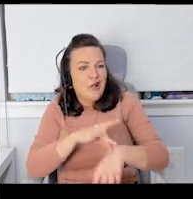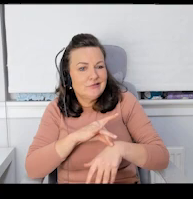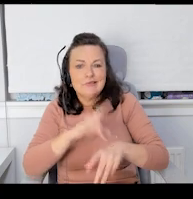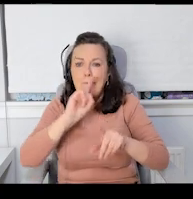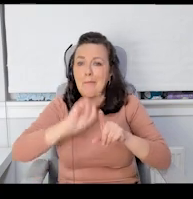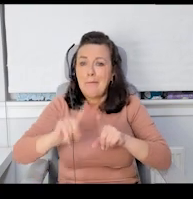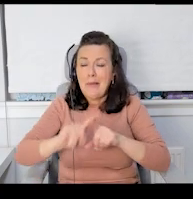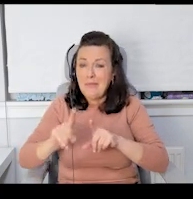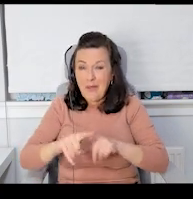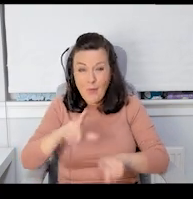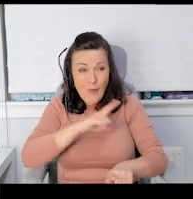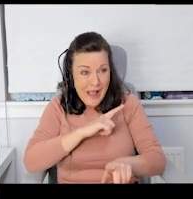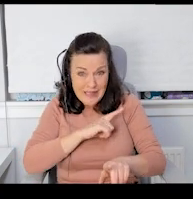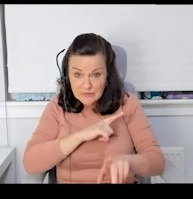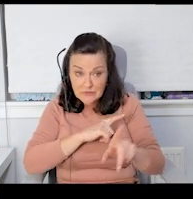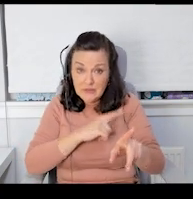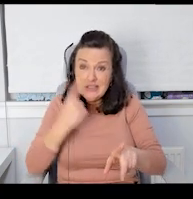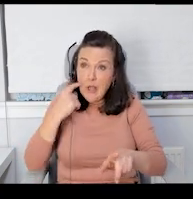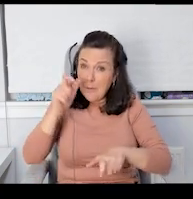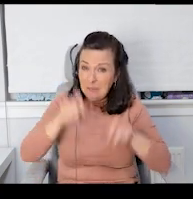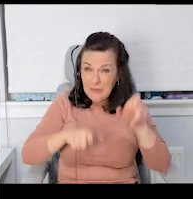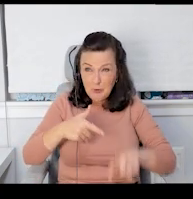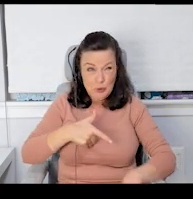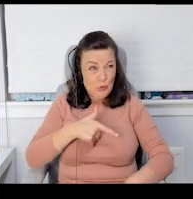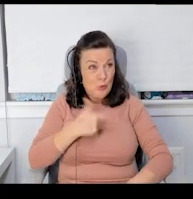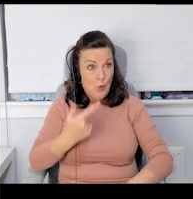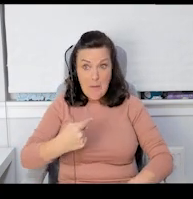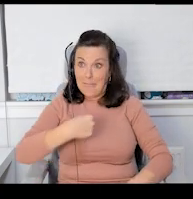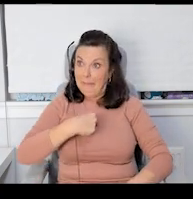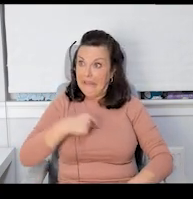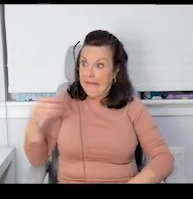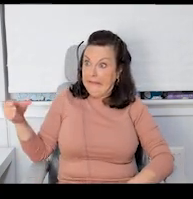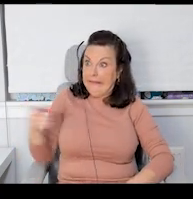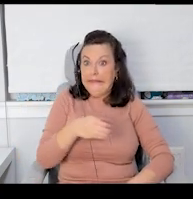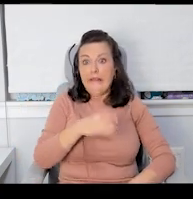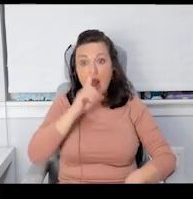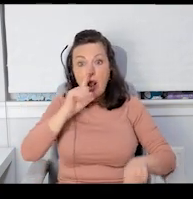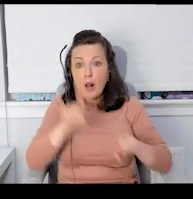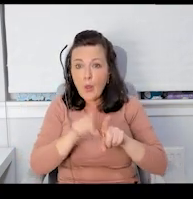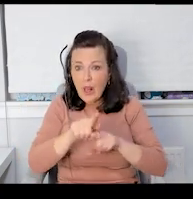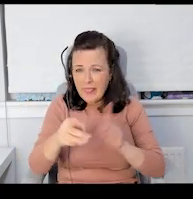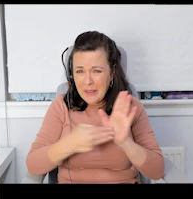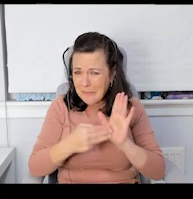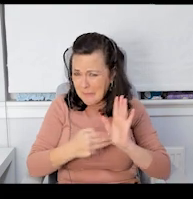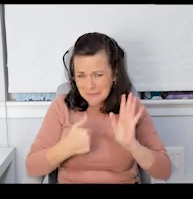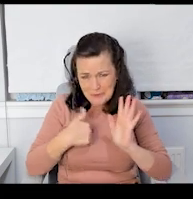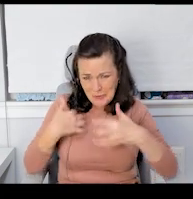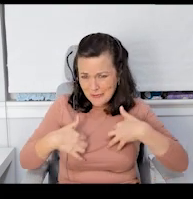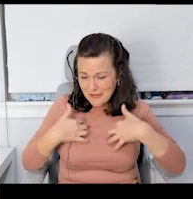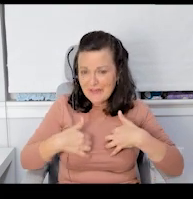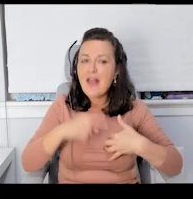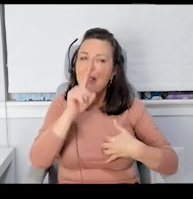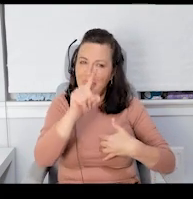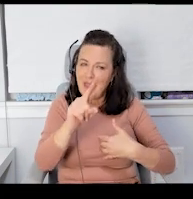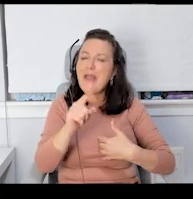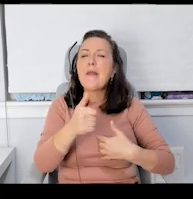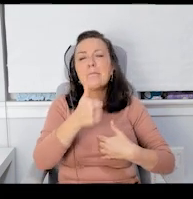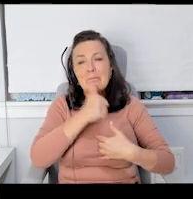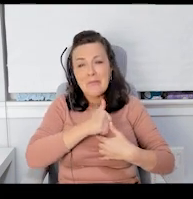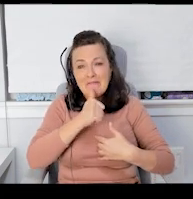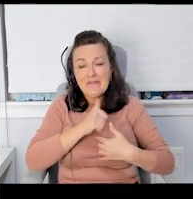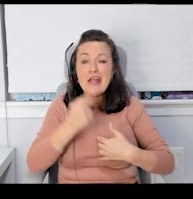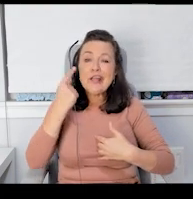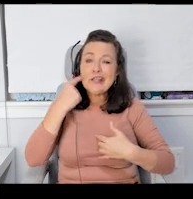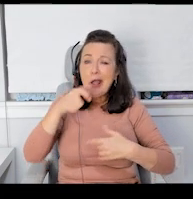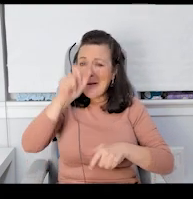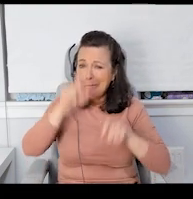from someone who's maybe just a few years older and they can go, OK, that person looks like me. Yeah, I can do that if they can do that. So they're the best role